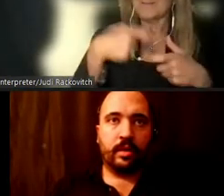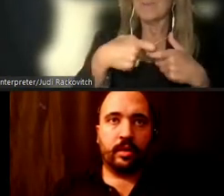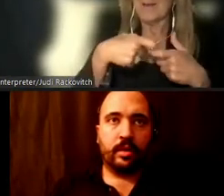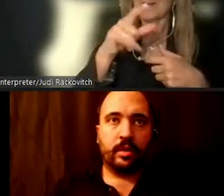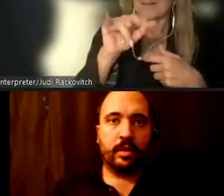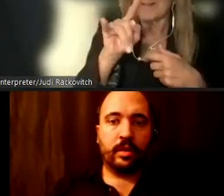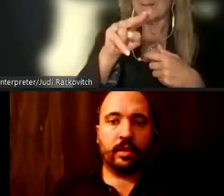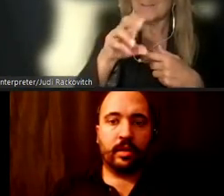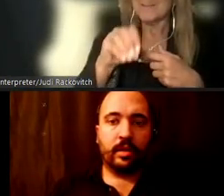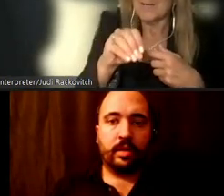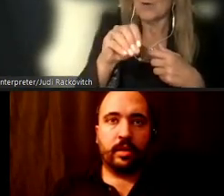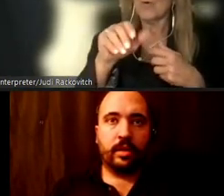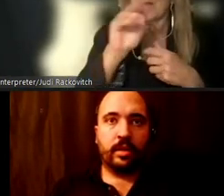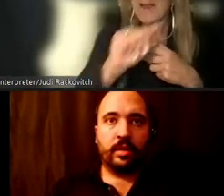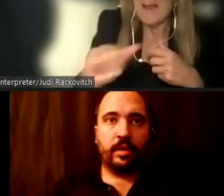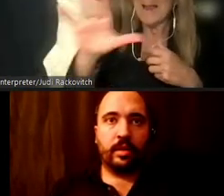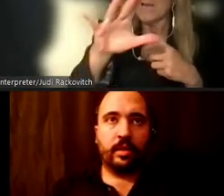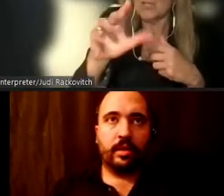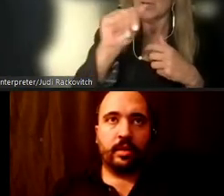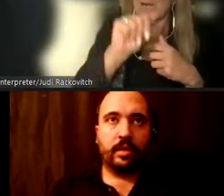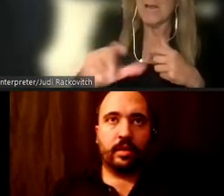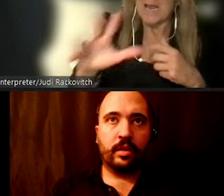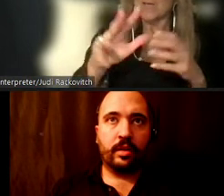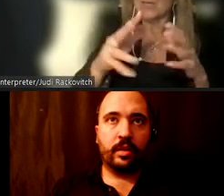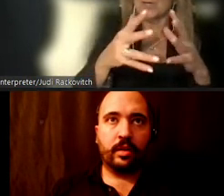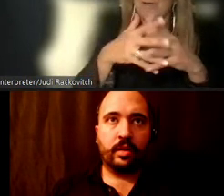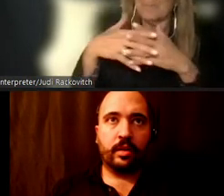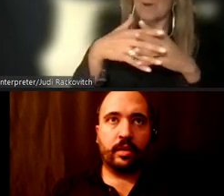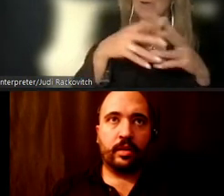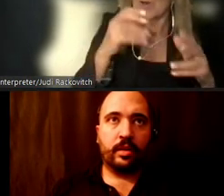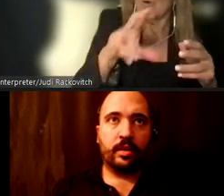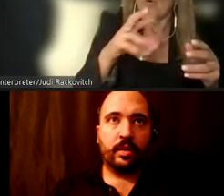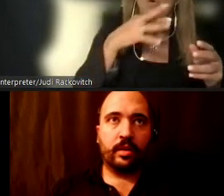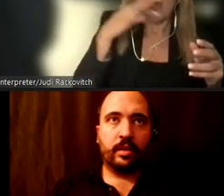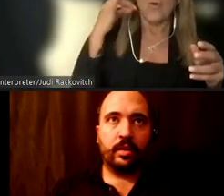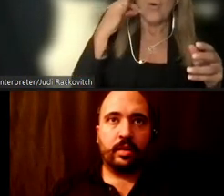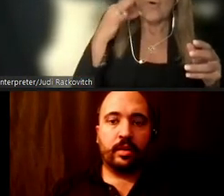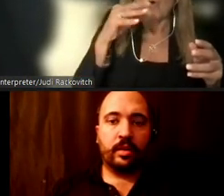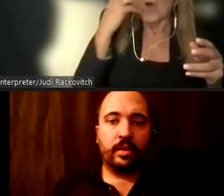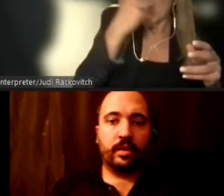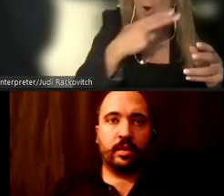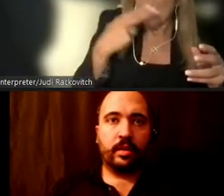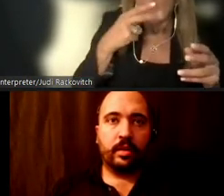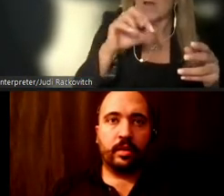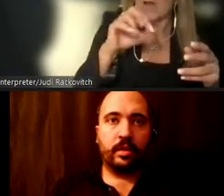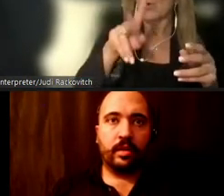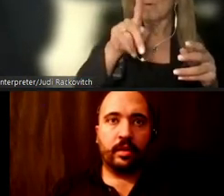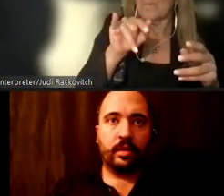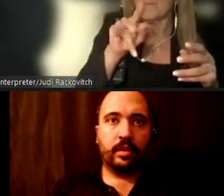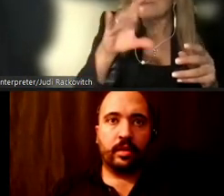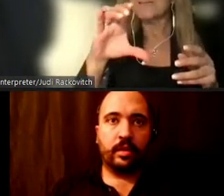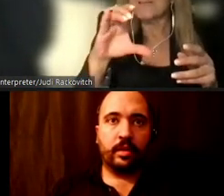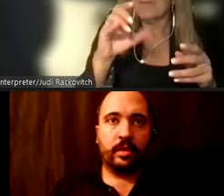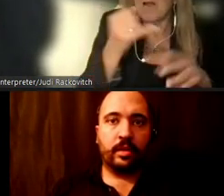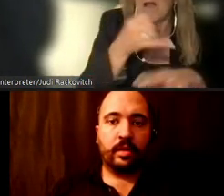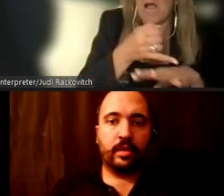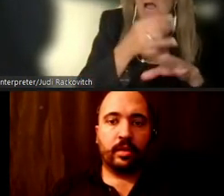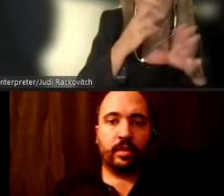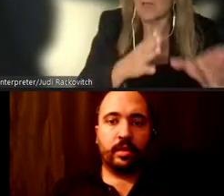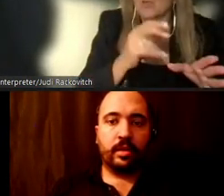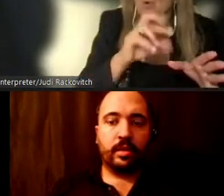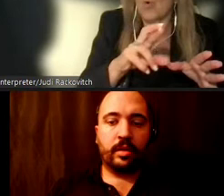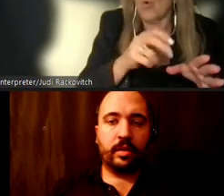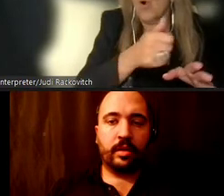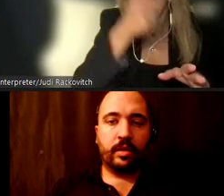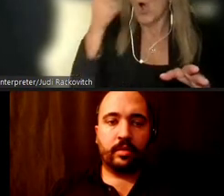Asian or Asian American, American Indian, Alaskan Native, Native Hawaiian or Pacific Islander, or individuals identified as some other